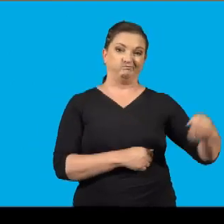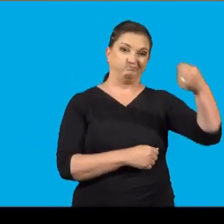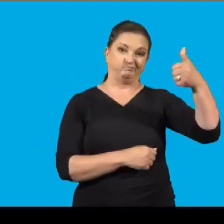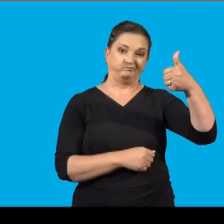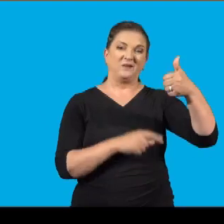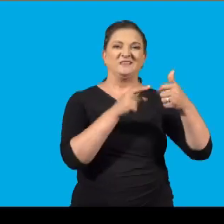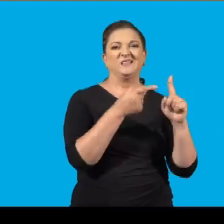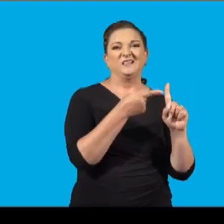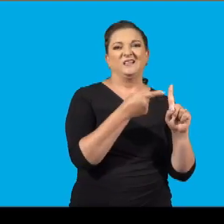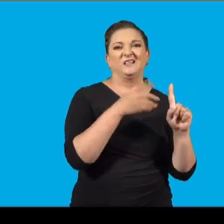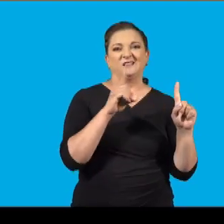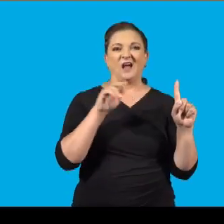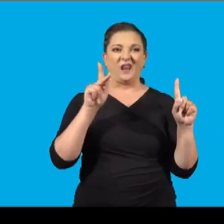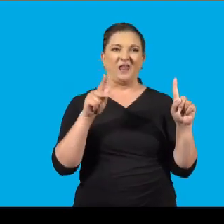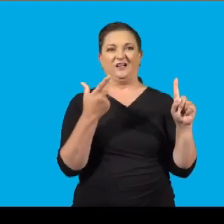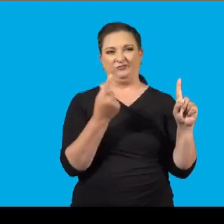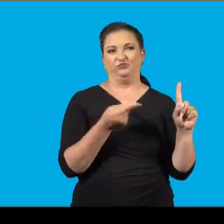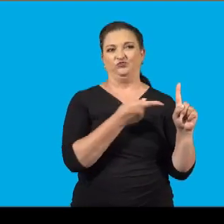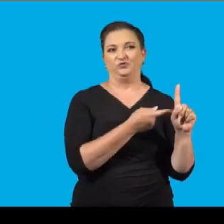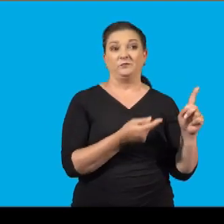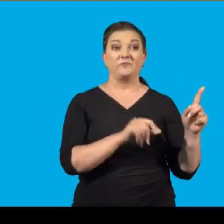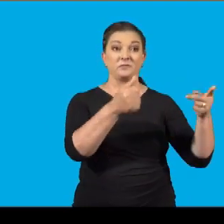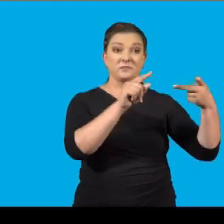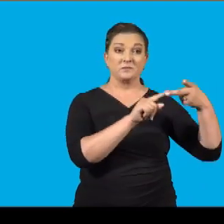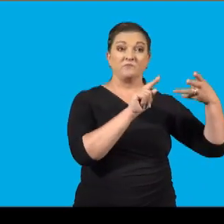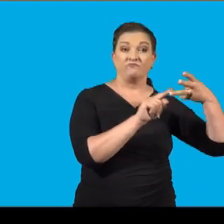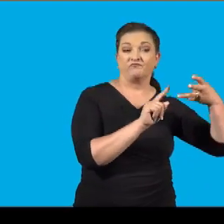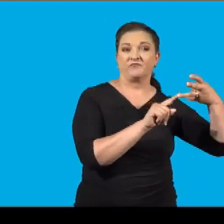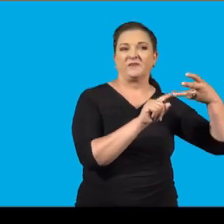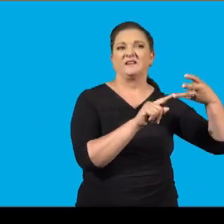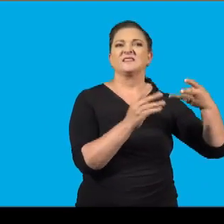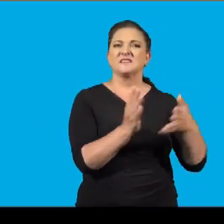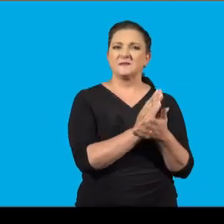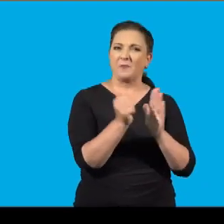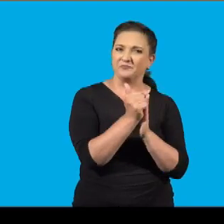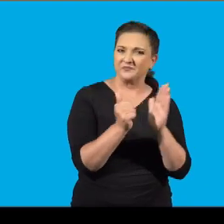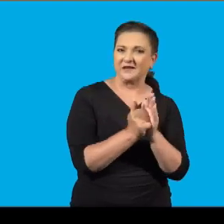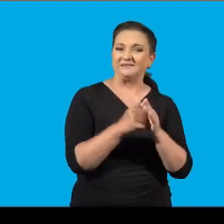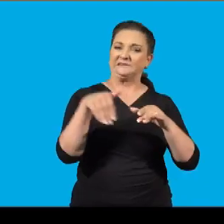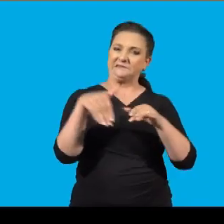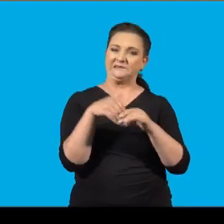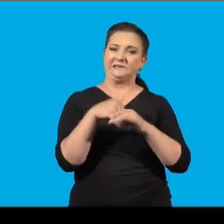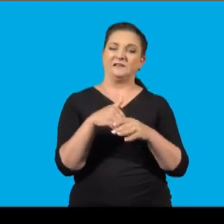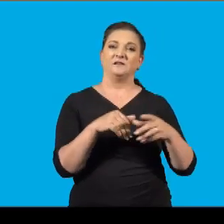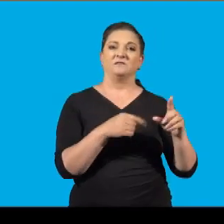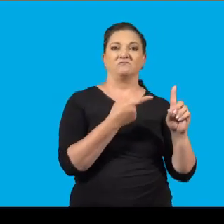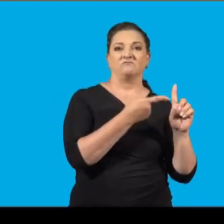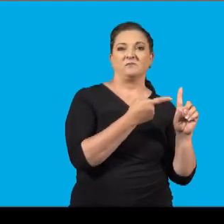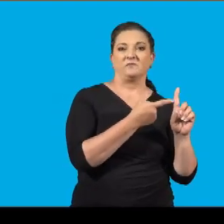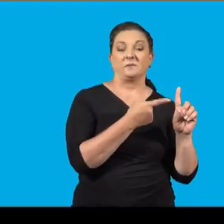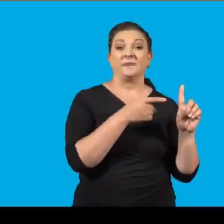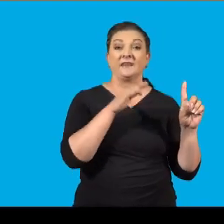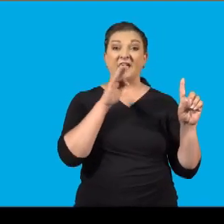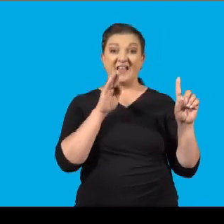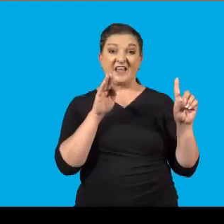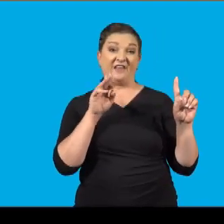Apartheid legislation revoked, such as the Separate Reservation of Amenities Act, that is also part of the reforms introduced